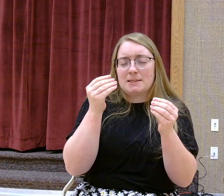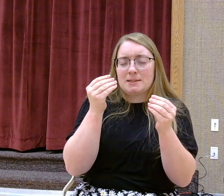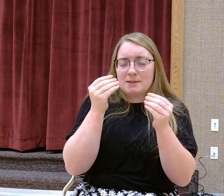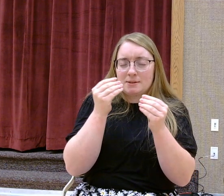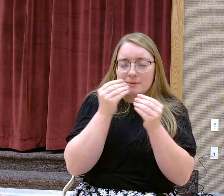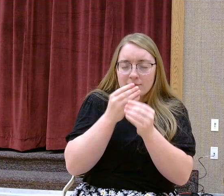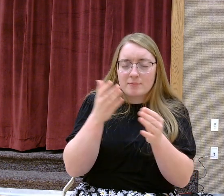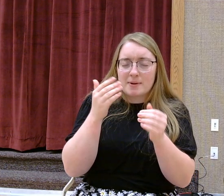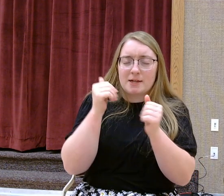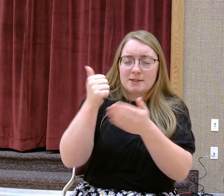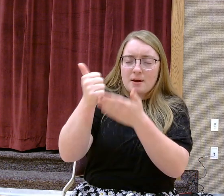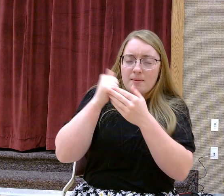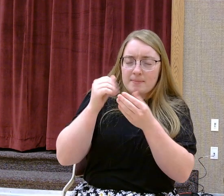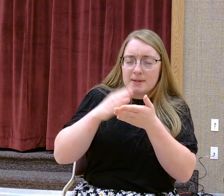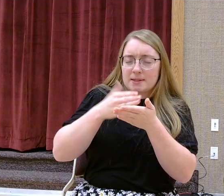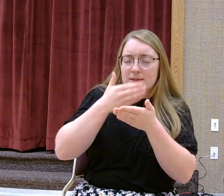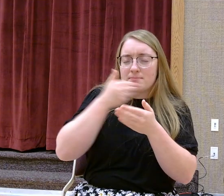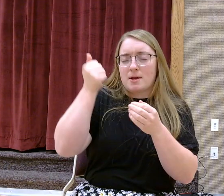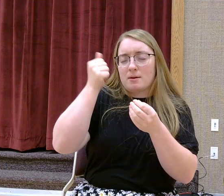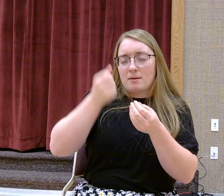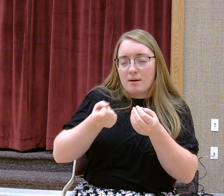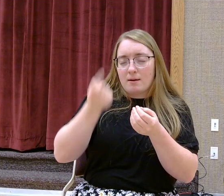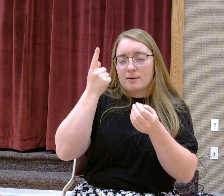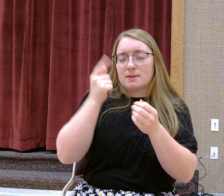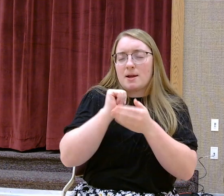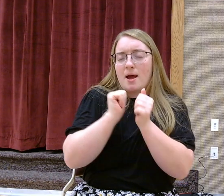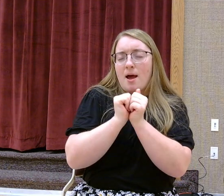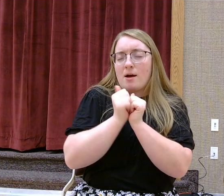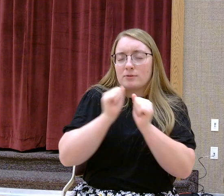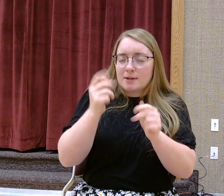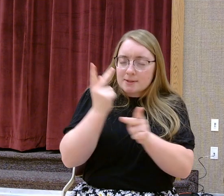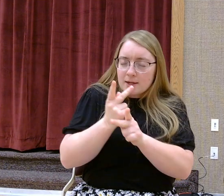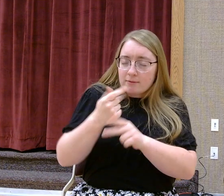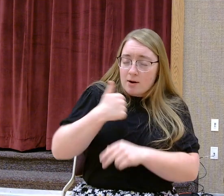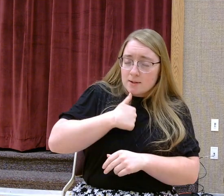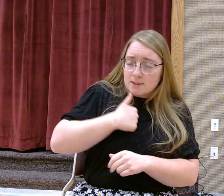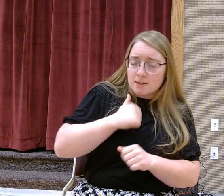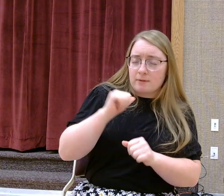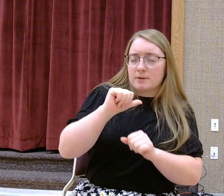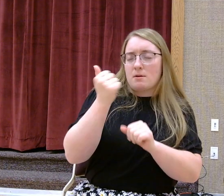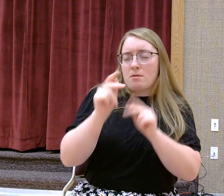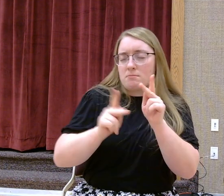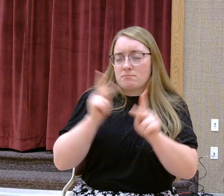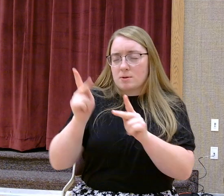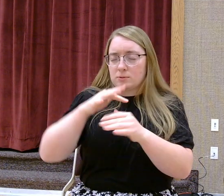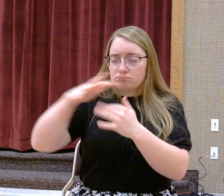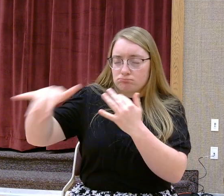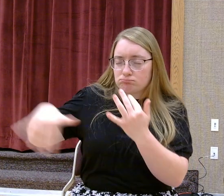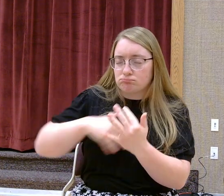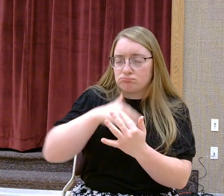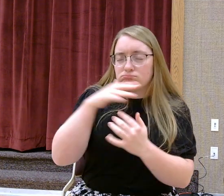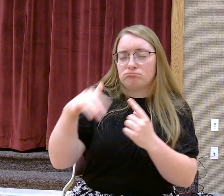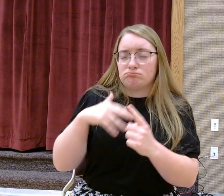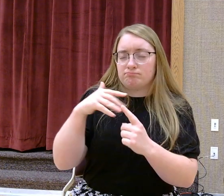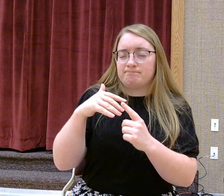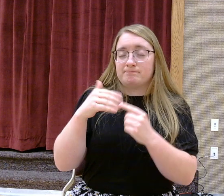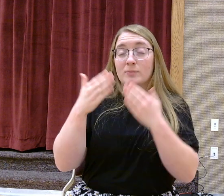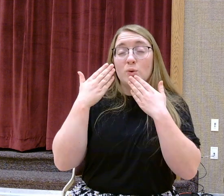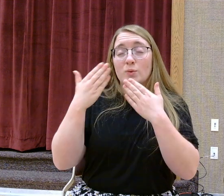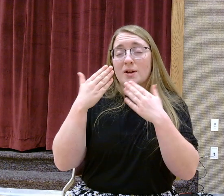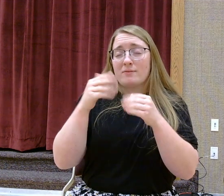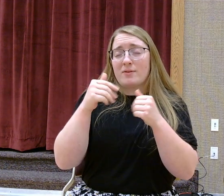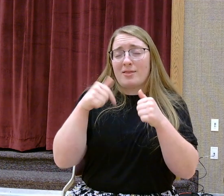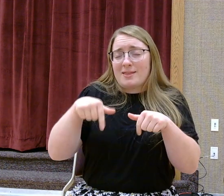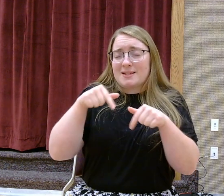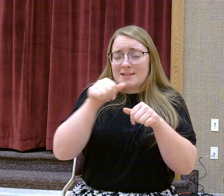to understand how better to take care of ourselves and those around us. We're grateful for the area that we live in and